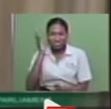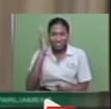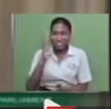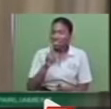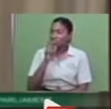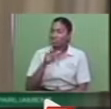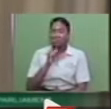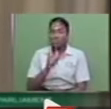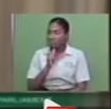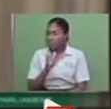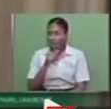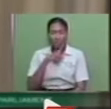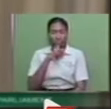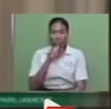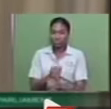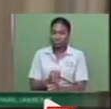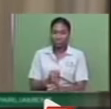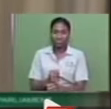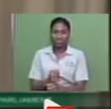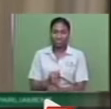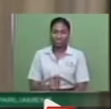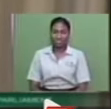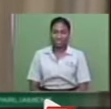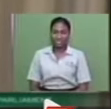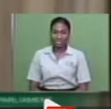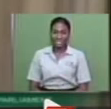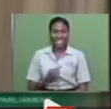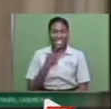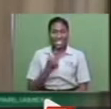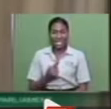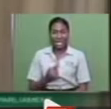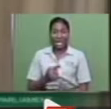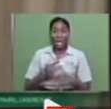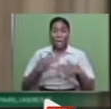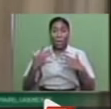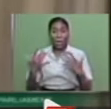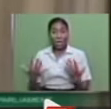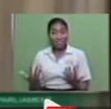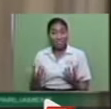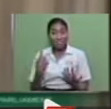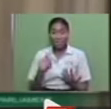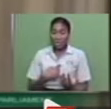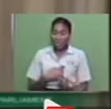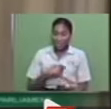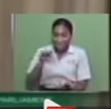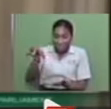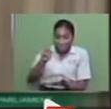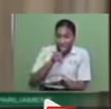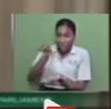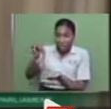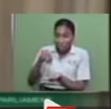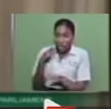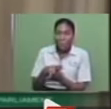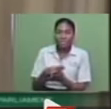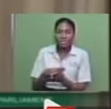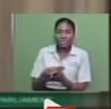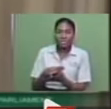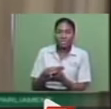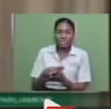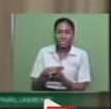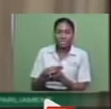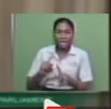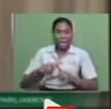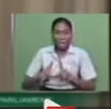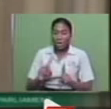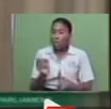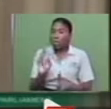very disingenuous statements. To say, well, look, we pull out all that money, but it's the same. Minister, if you didn't pull it out, it would have been more in the